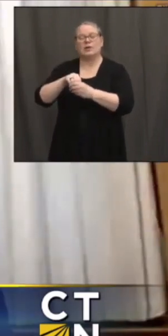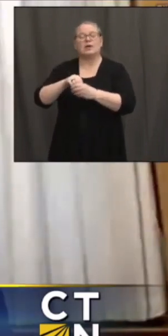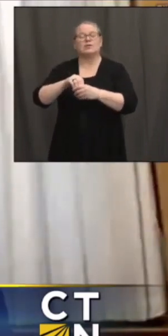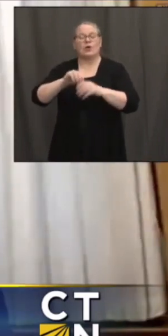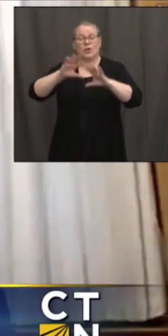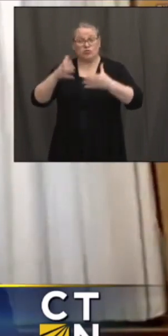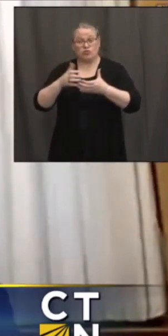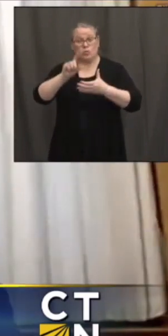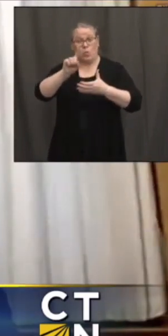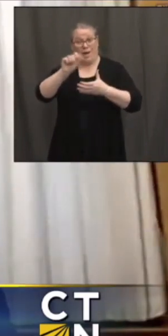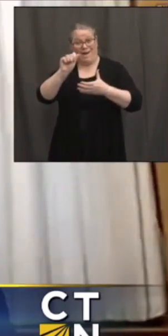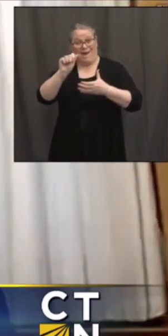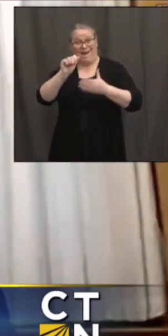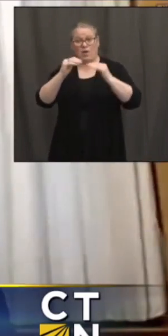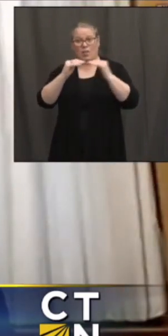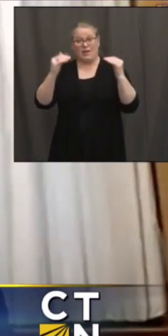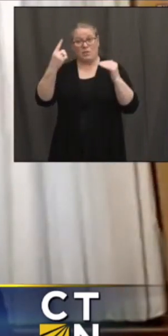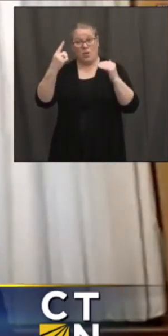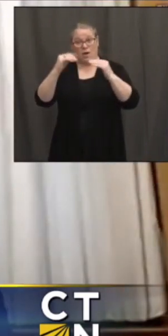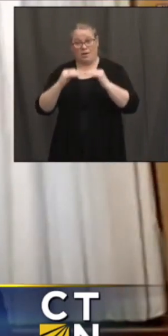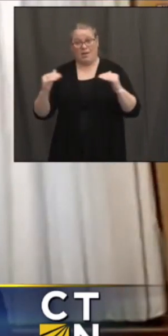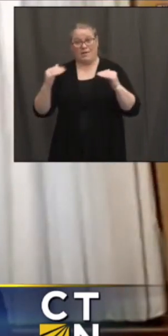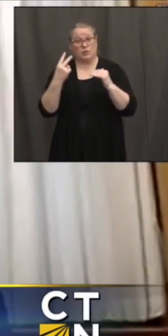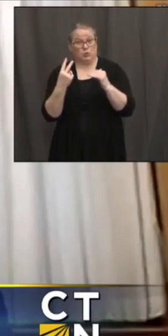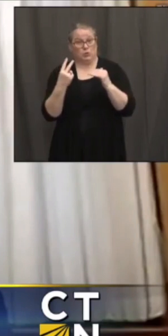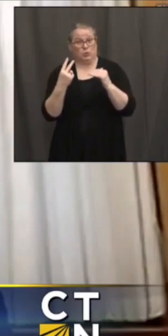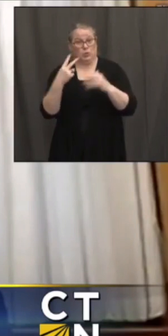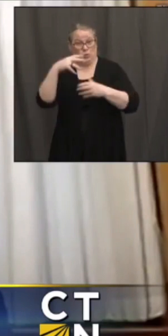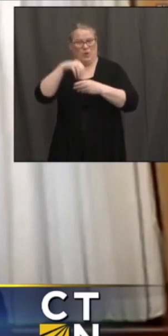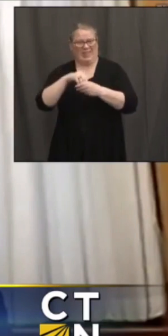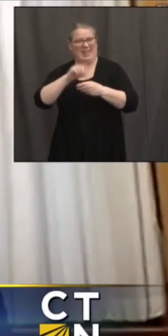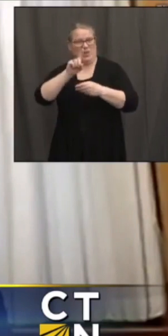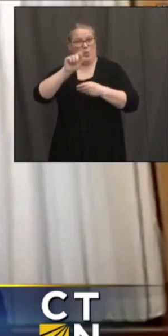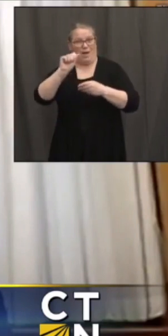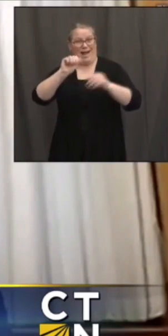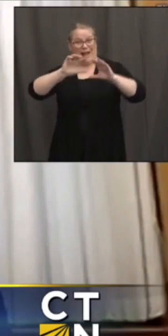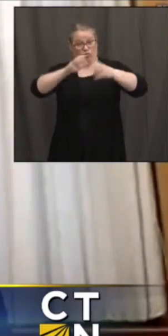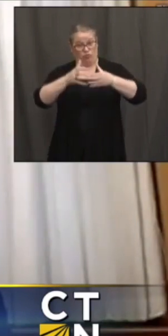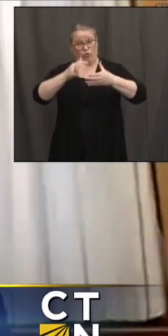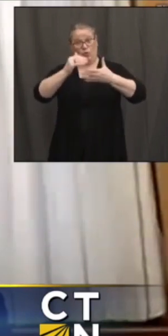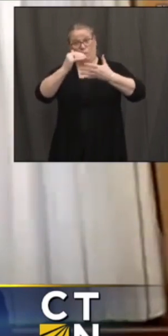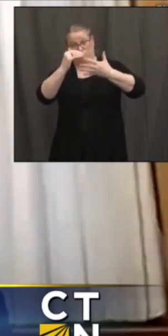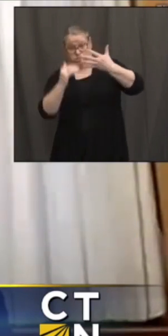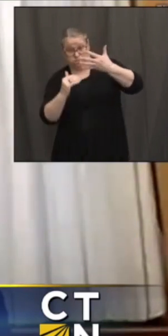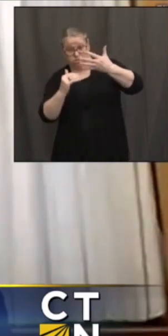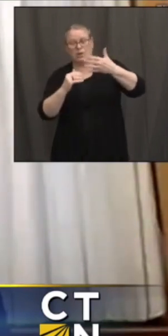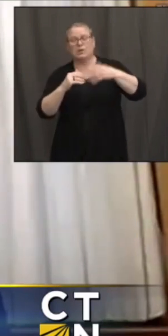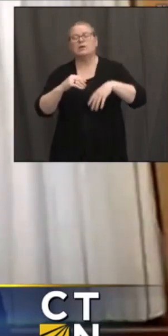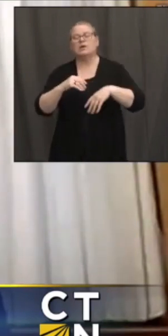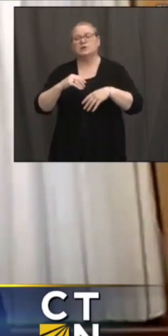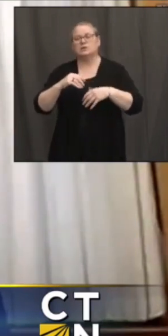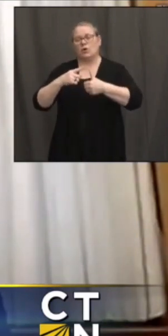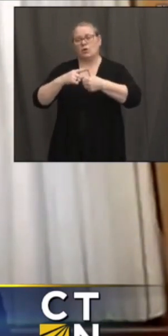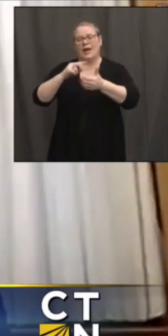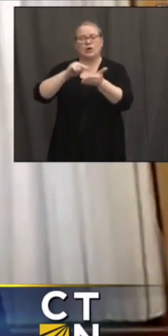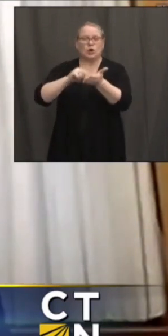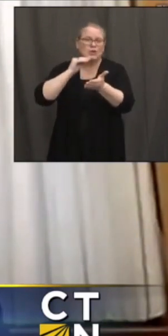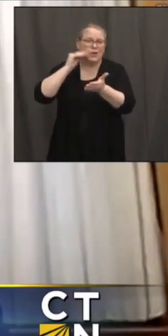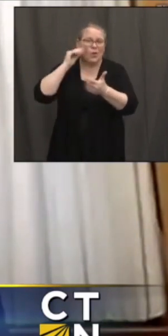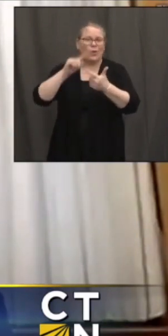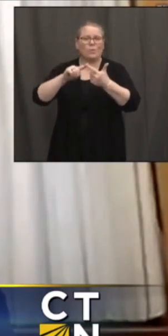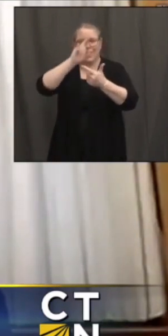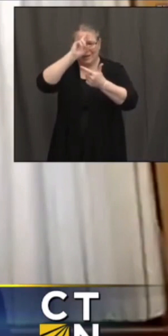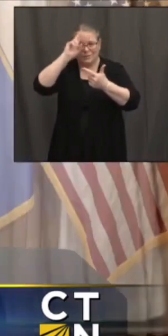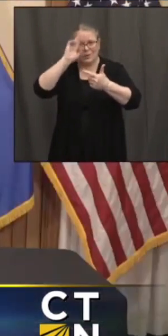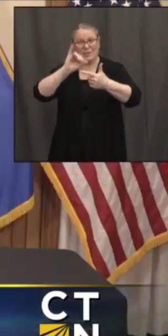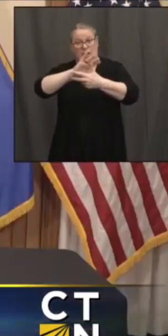in the federal program with CVS and Walgreens. The Tier 1 was the nursing homes, and then from there it went to assisted living and some other categories like the ones